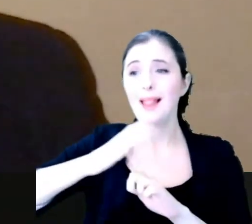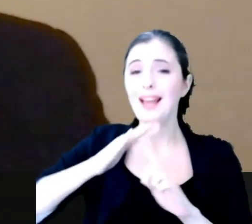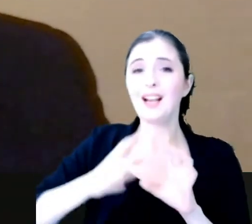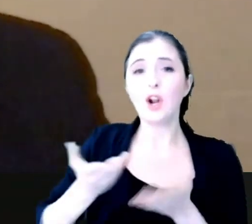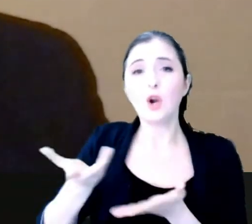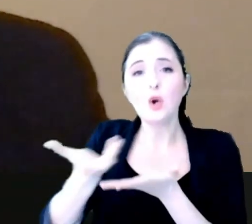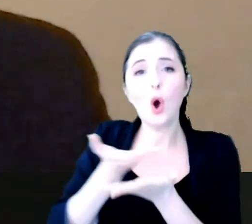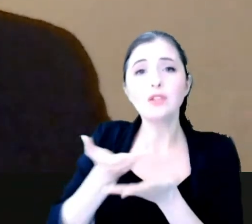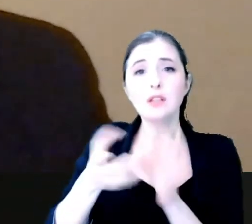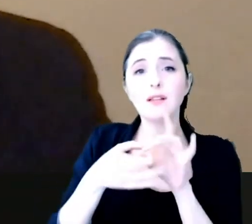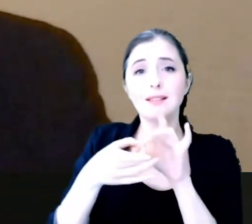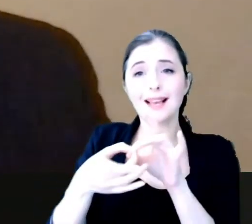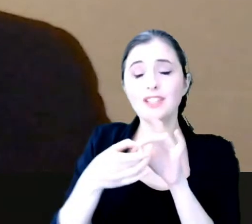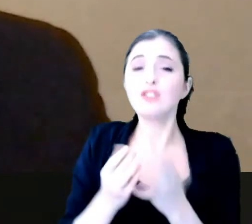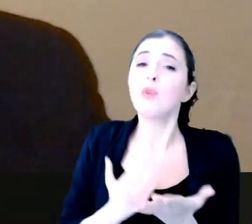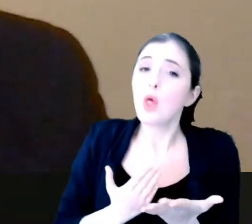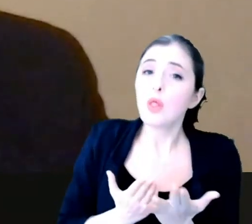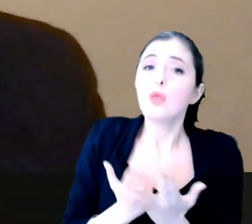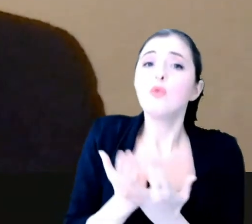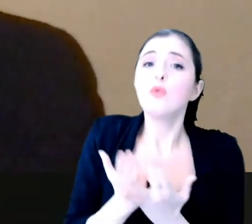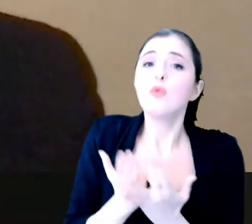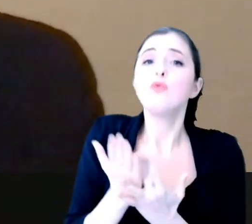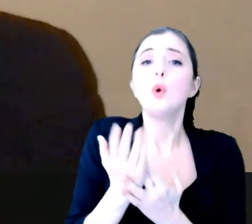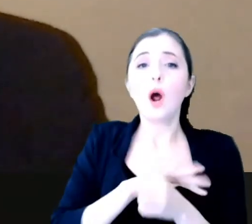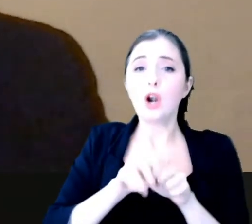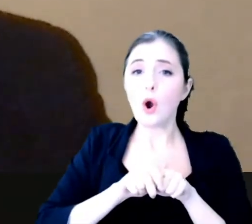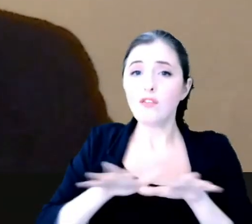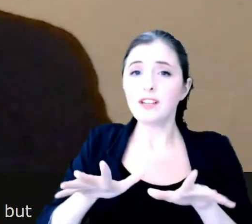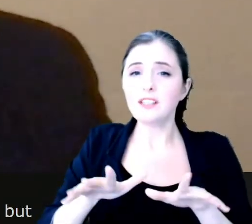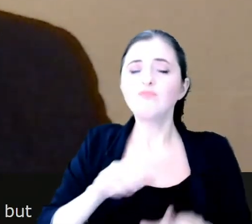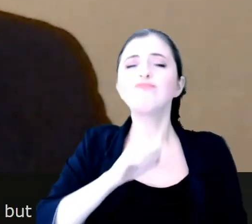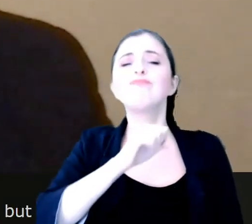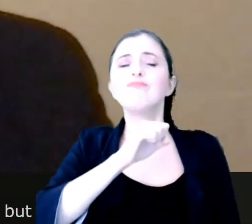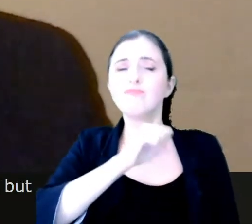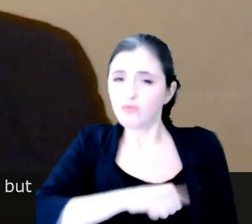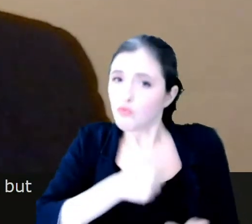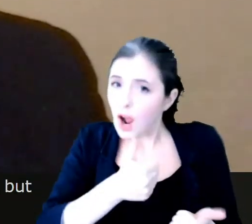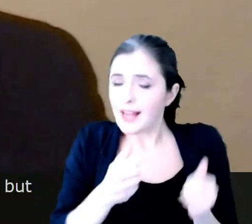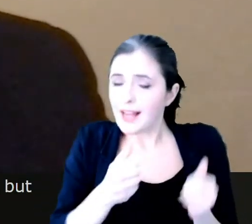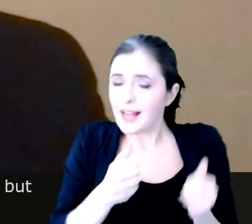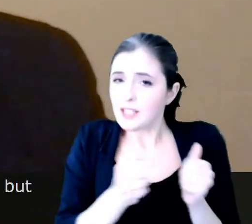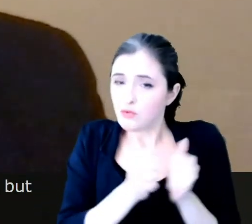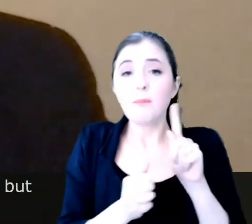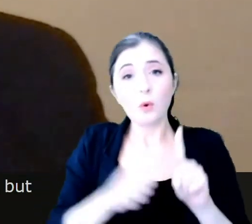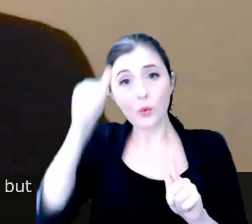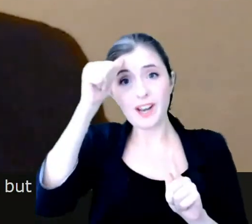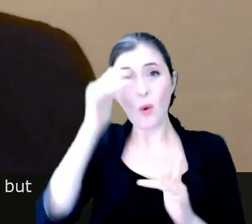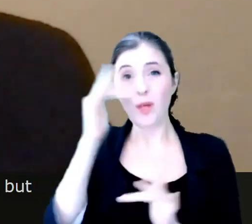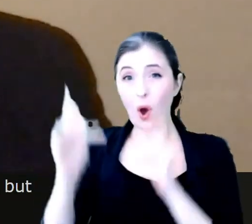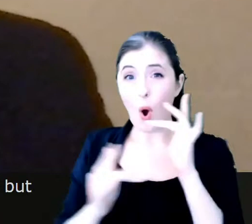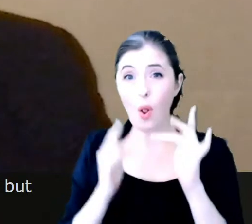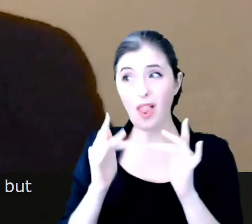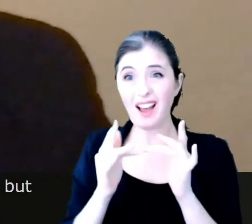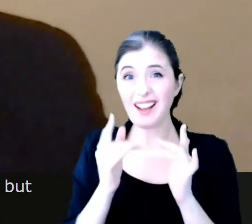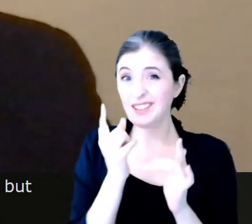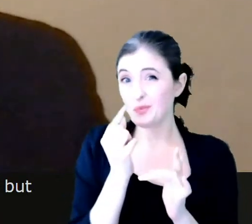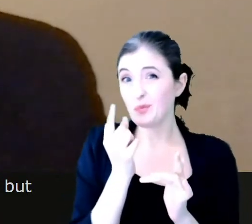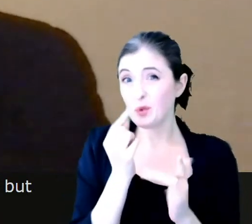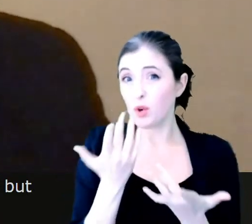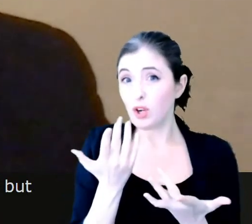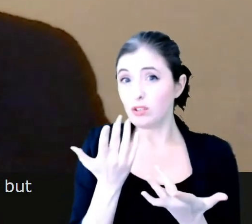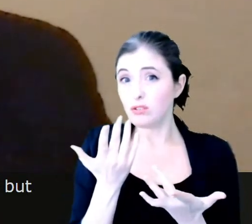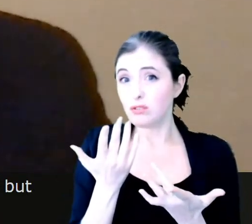is his right, but actually he knows full well with online platforms he could do so and listen